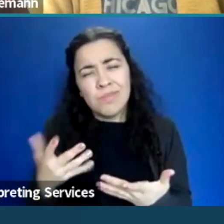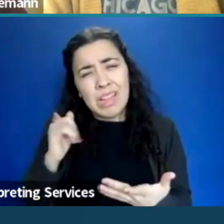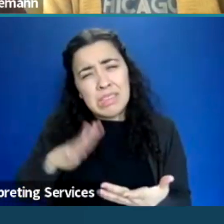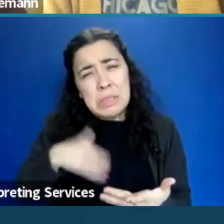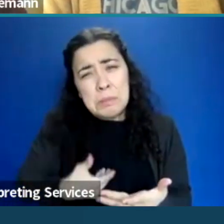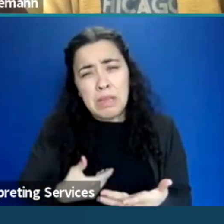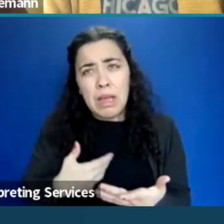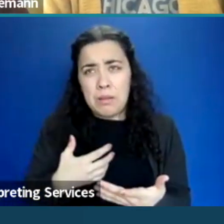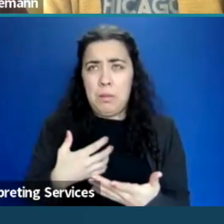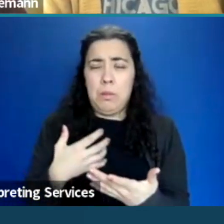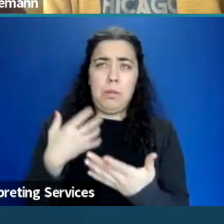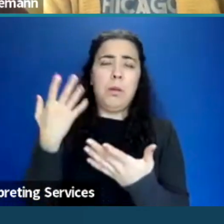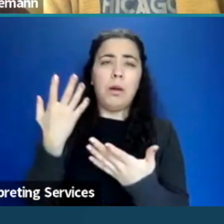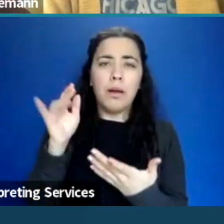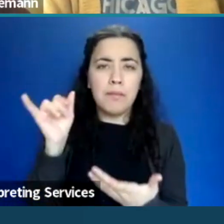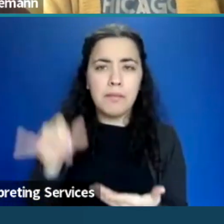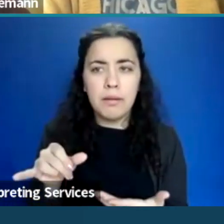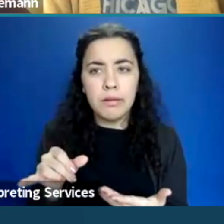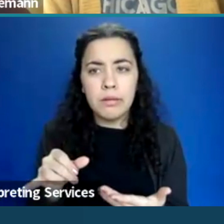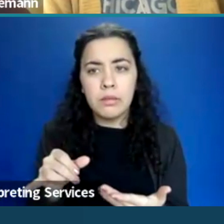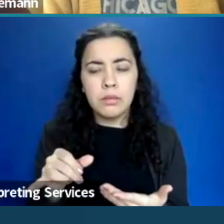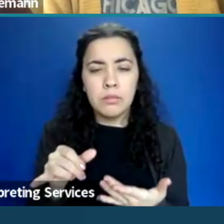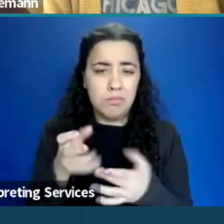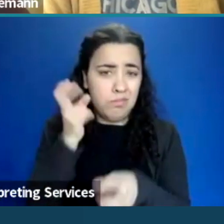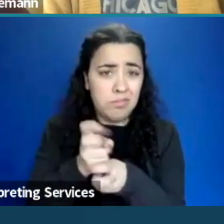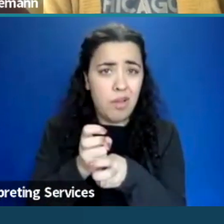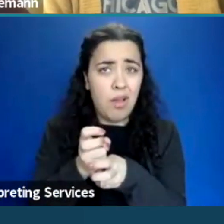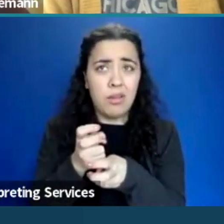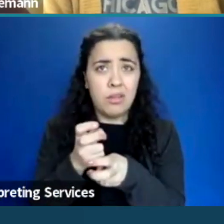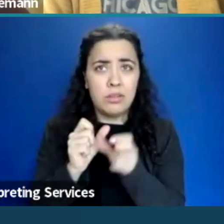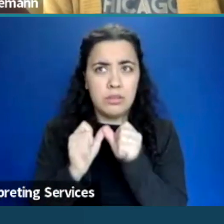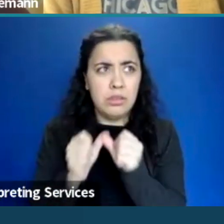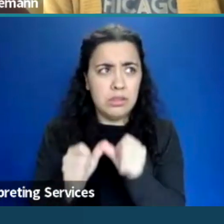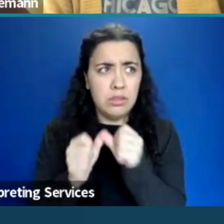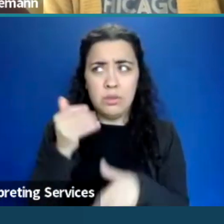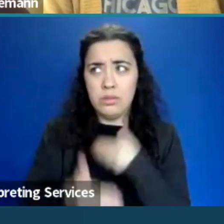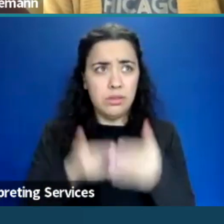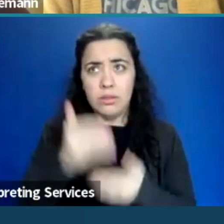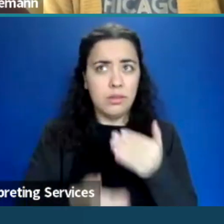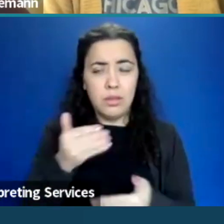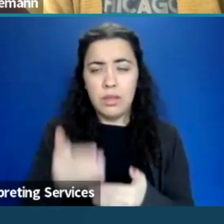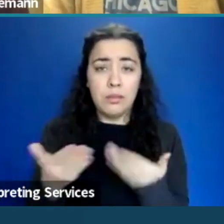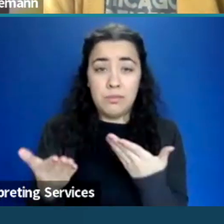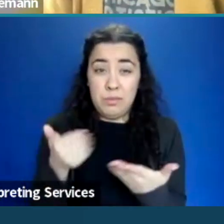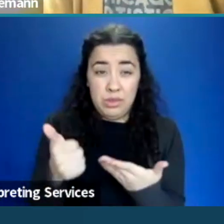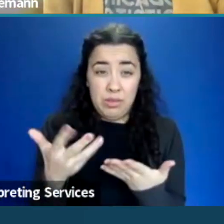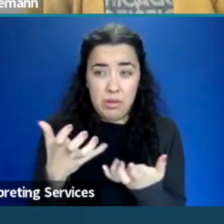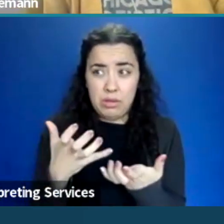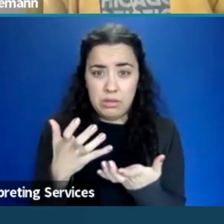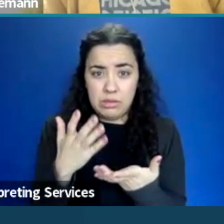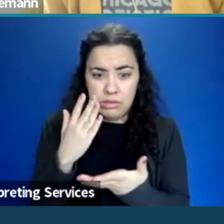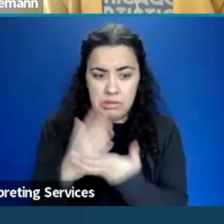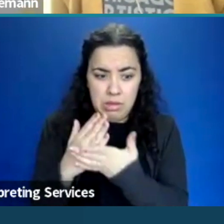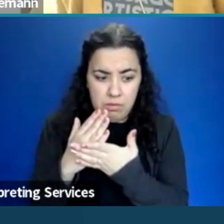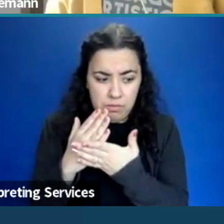upsetting. It's difficult to continue. You may want to stop